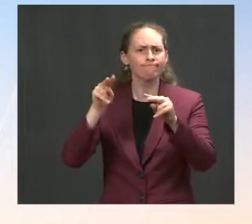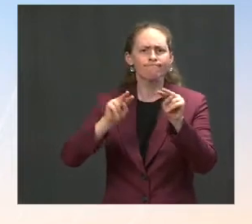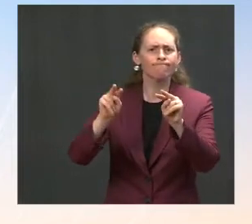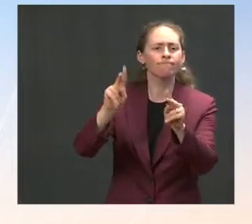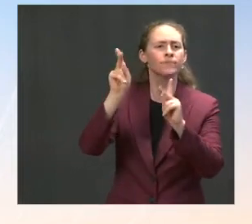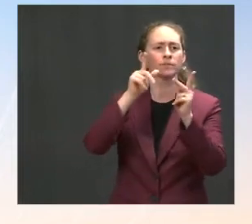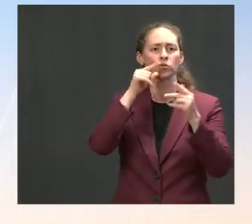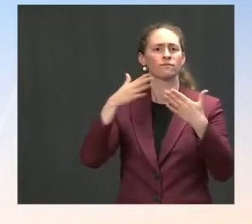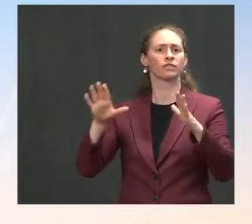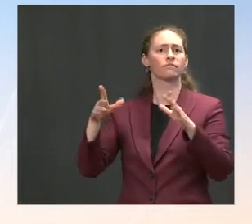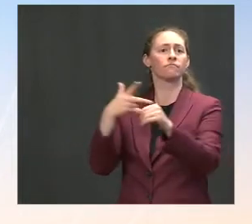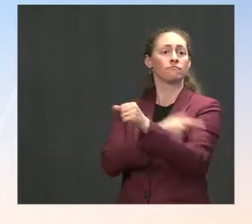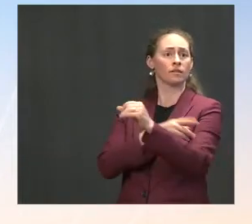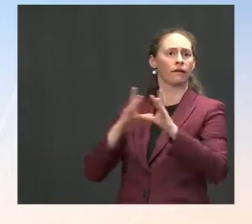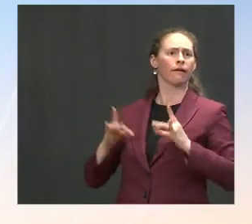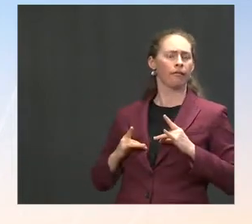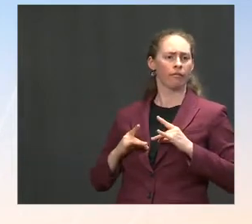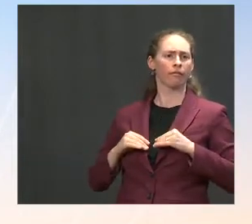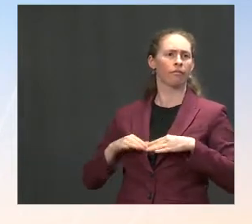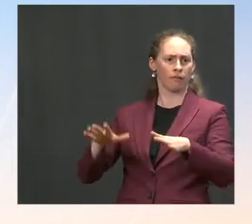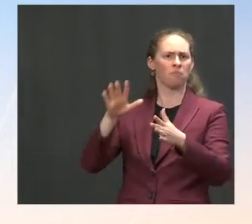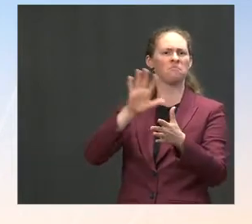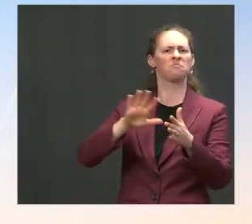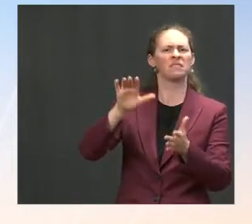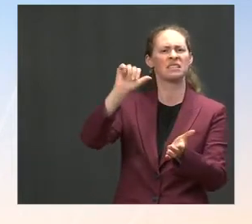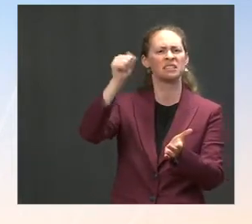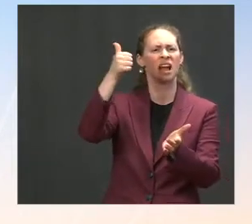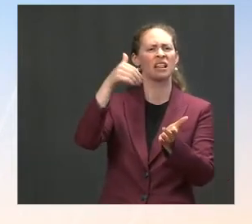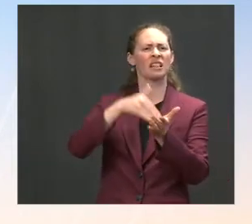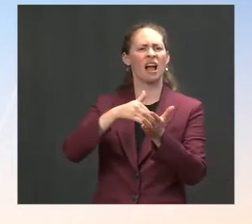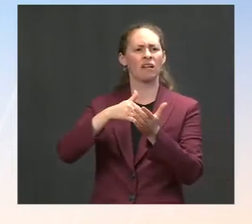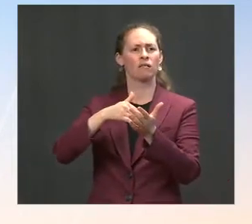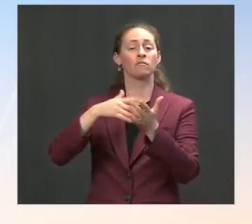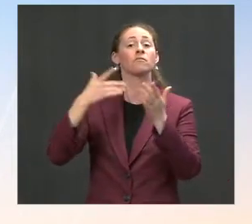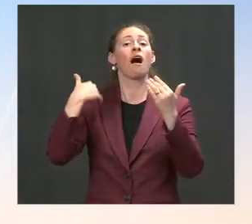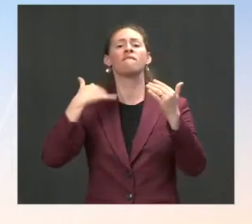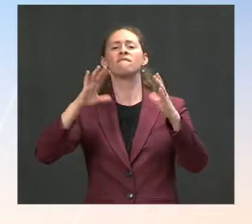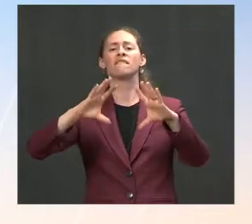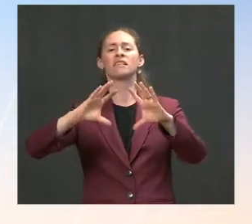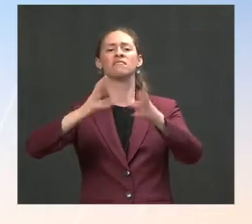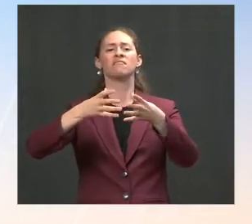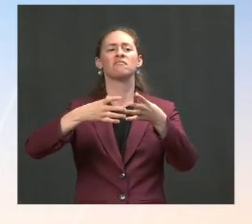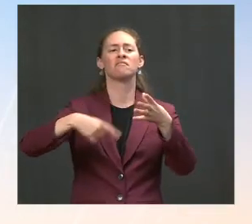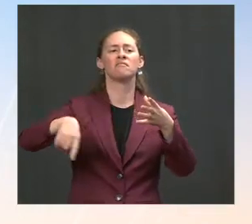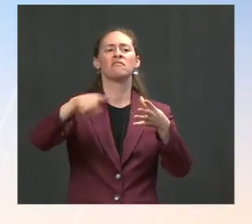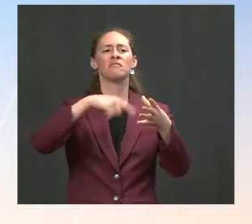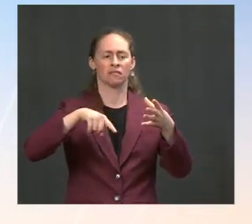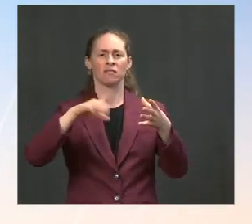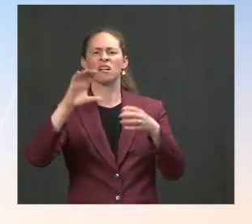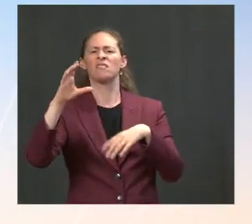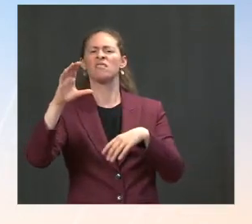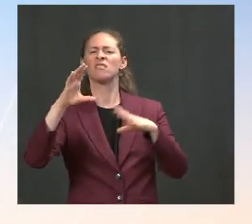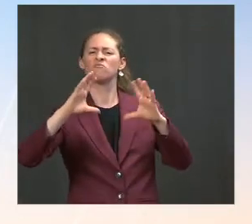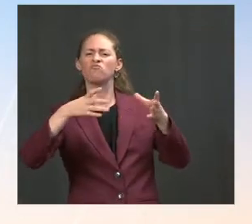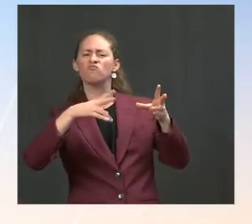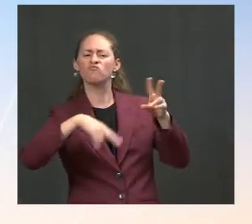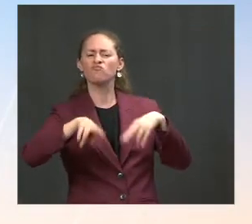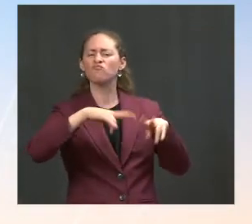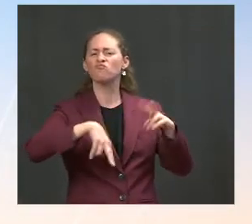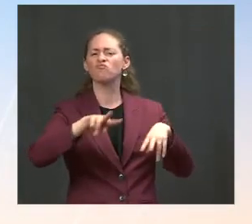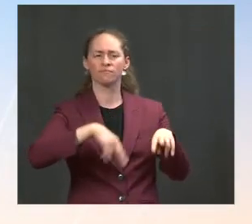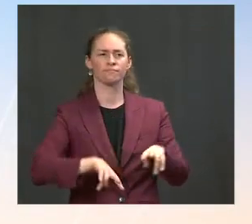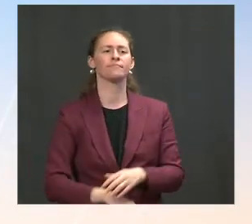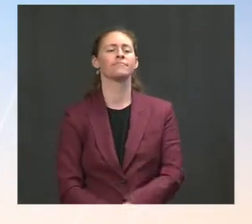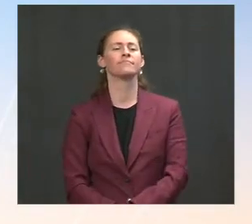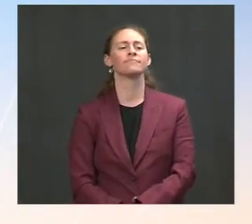course, who are in what they call cohort studies, which the CDC is actively monitoring. For example, the CDC has a